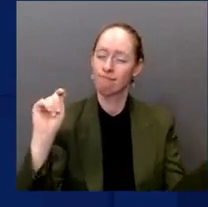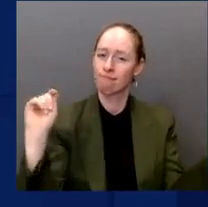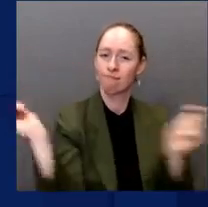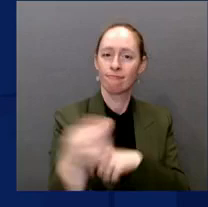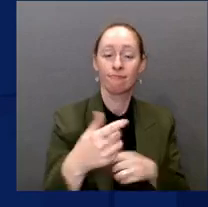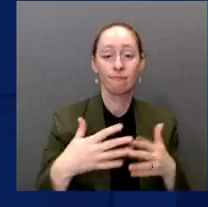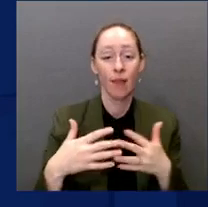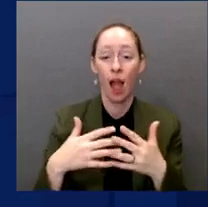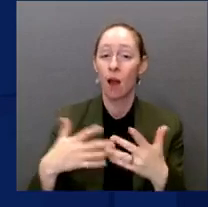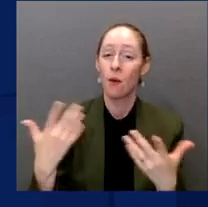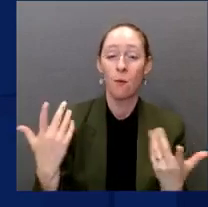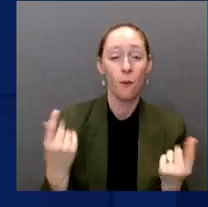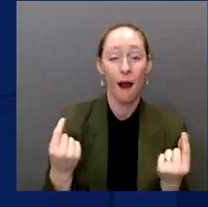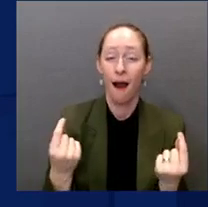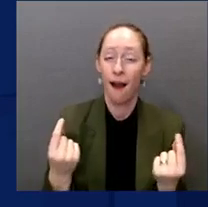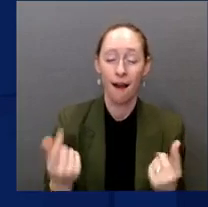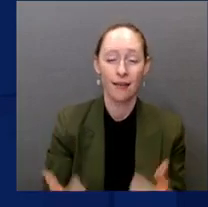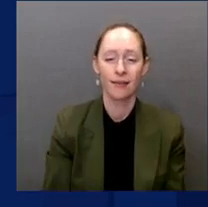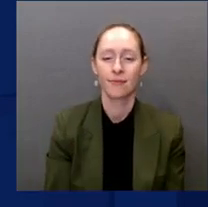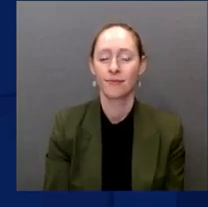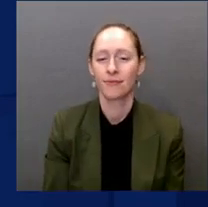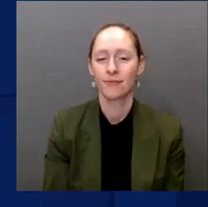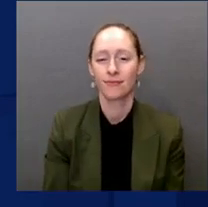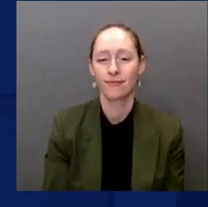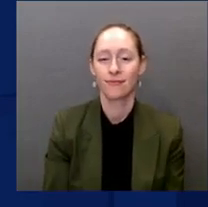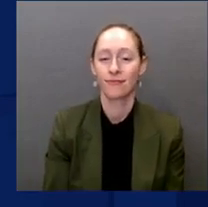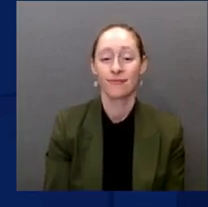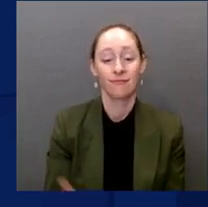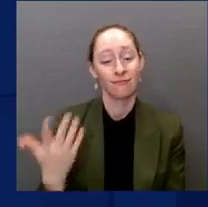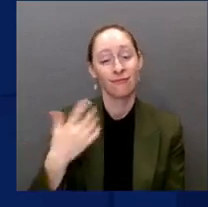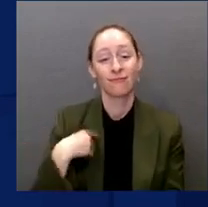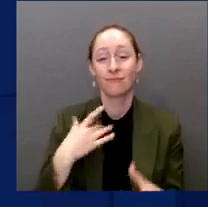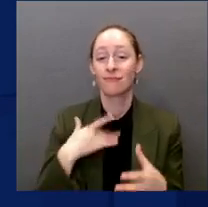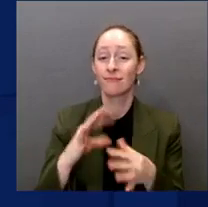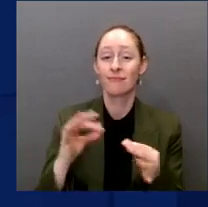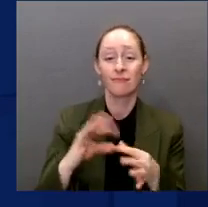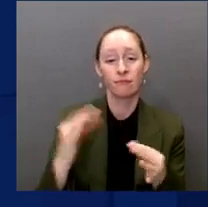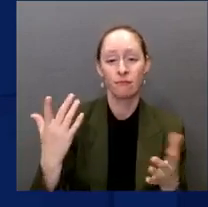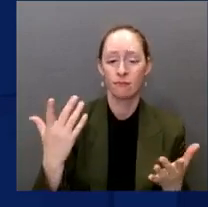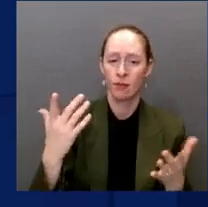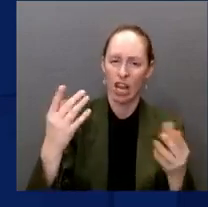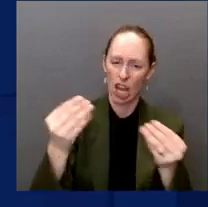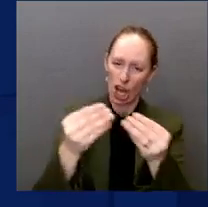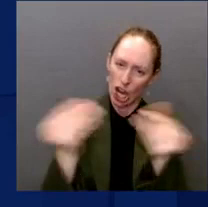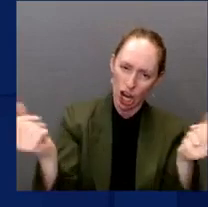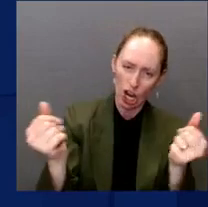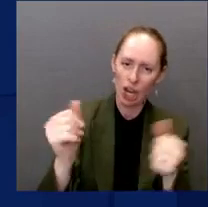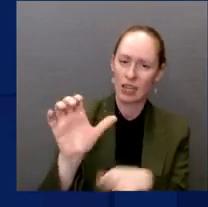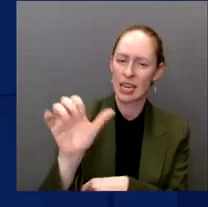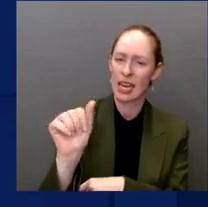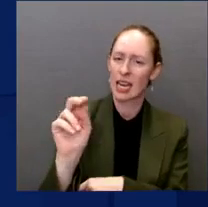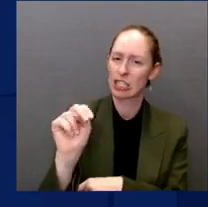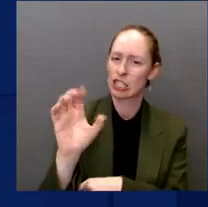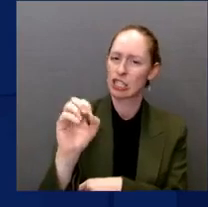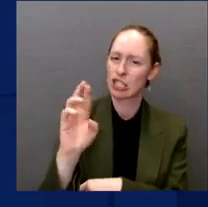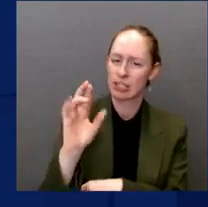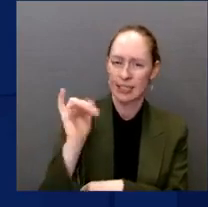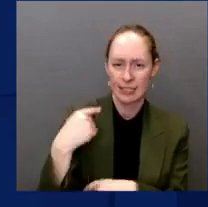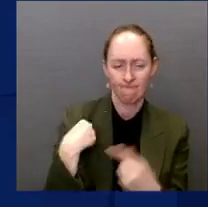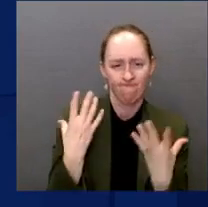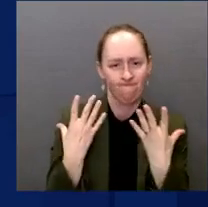say cure cancer. Why cancer? Everybody is scared to death of cancer, and most people don't think we can do much about